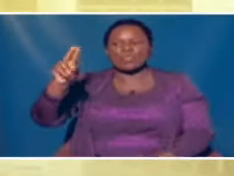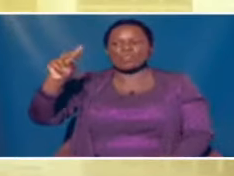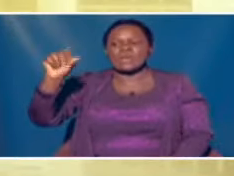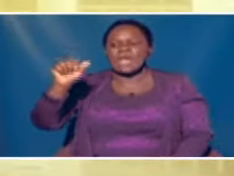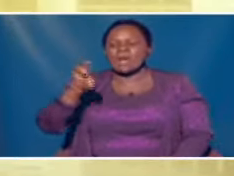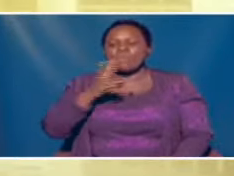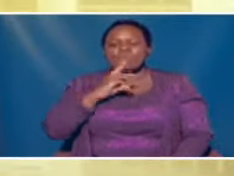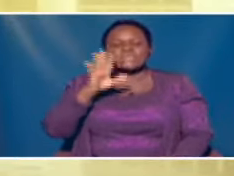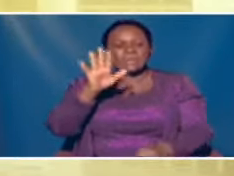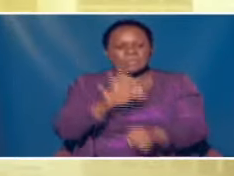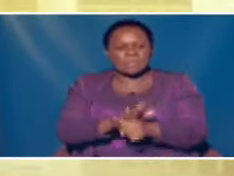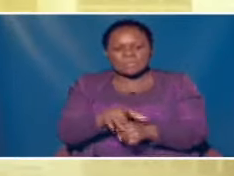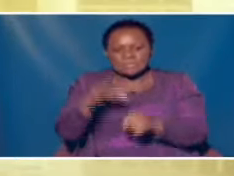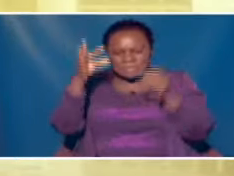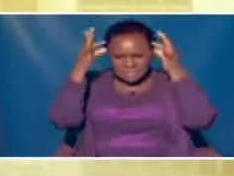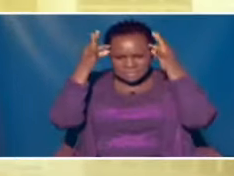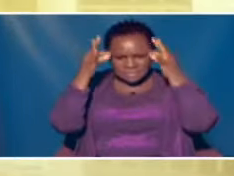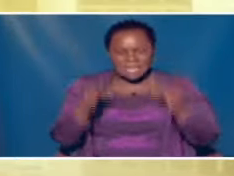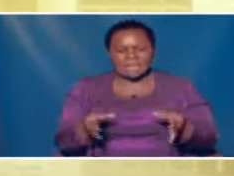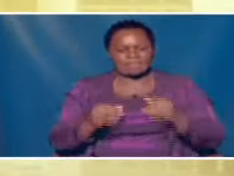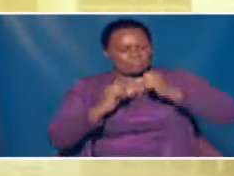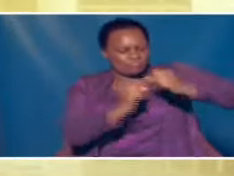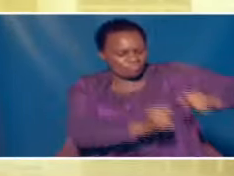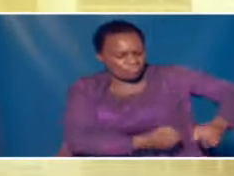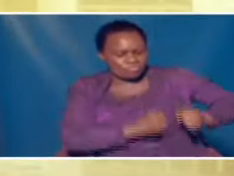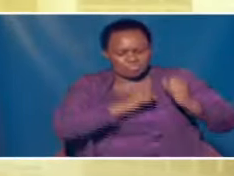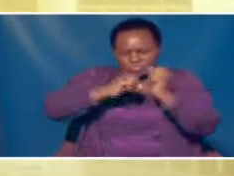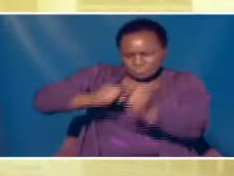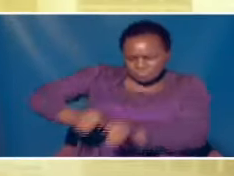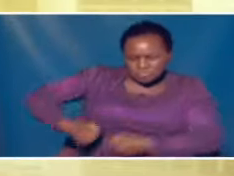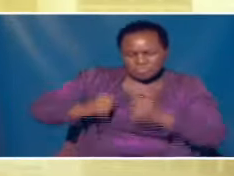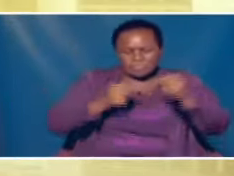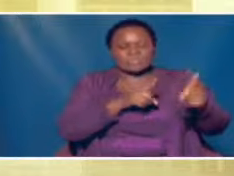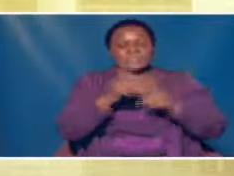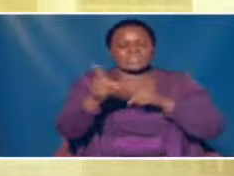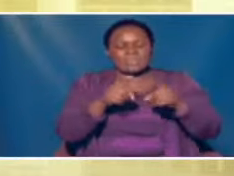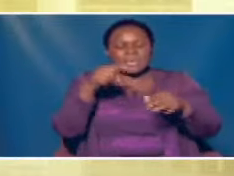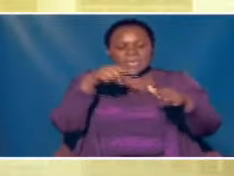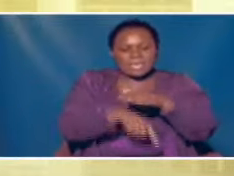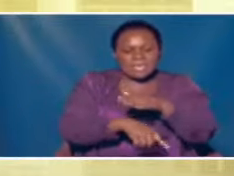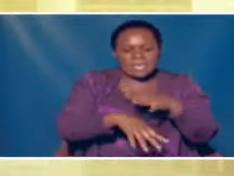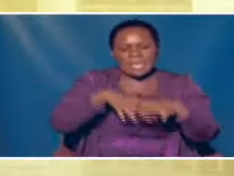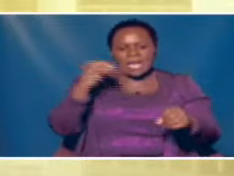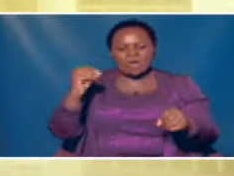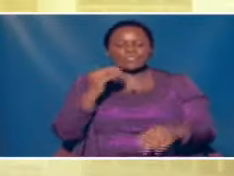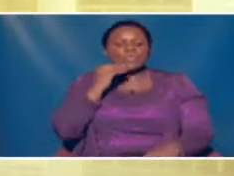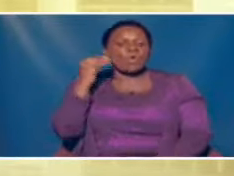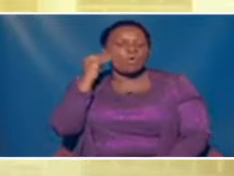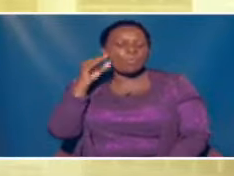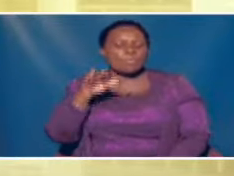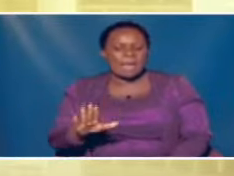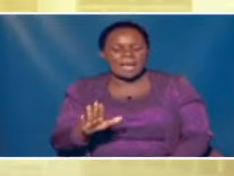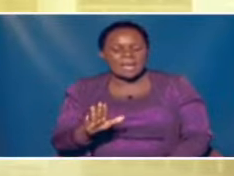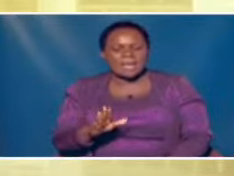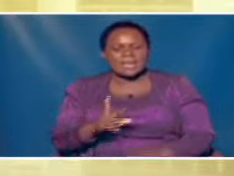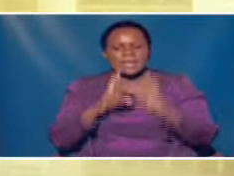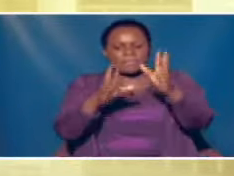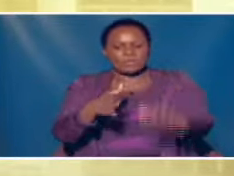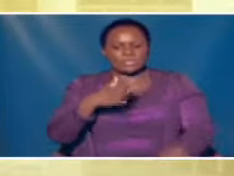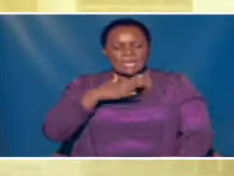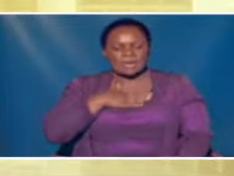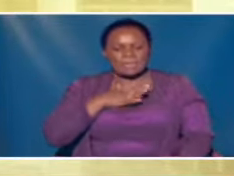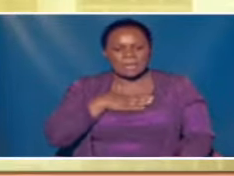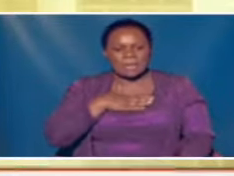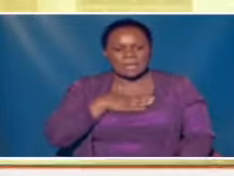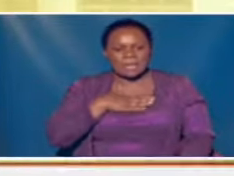with some residents resorting to boats as their new means of transport in and out of the palatial homes. KTN's Catherine